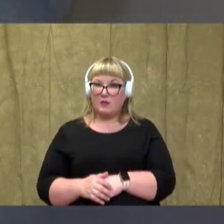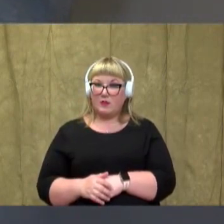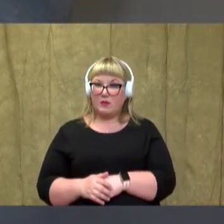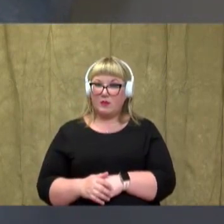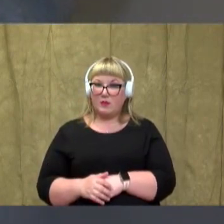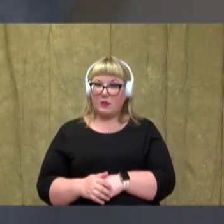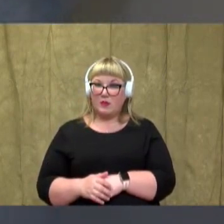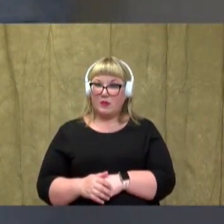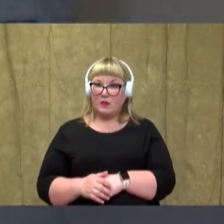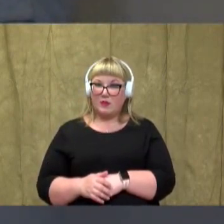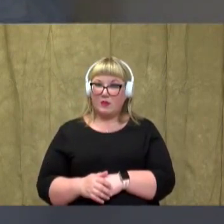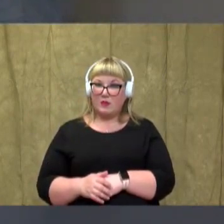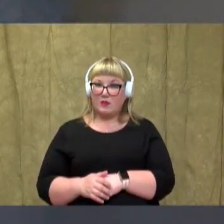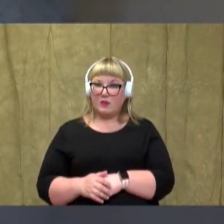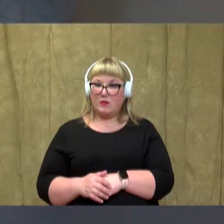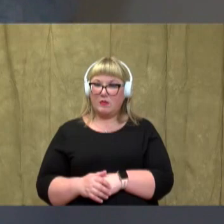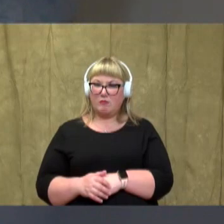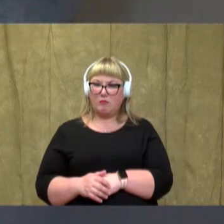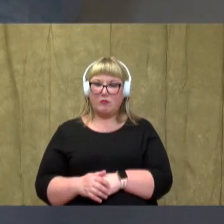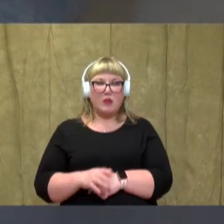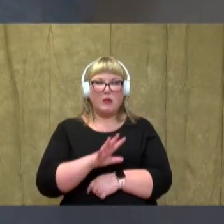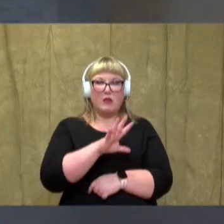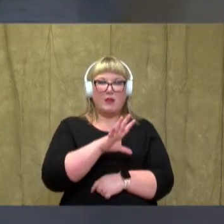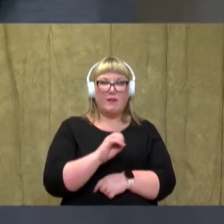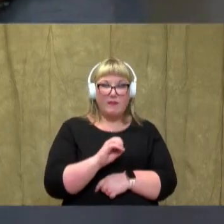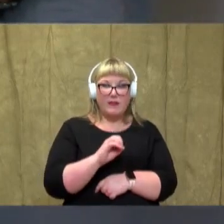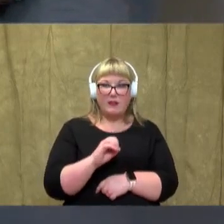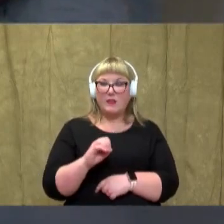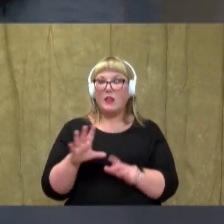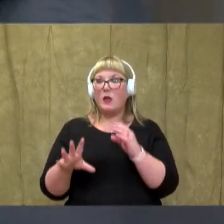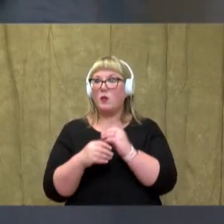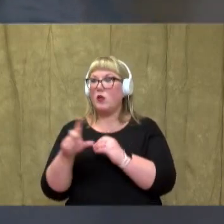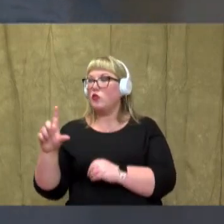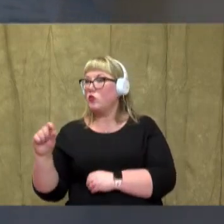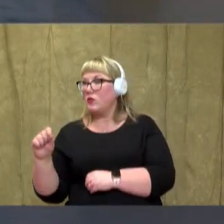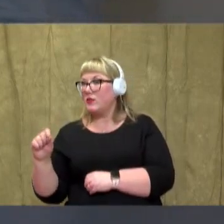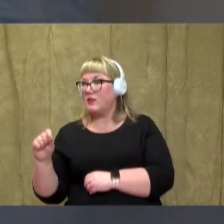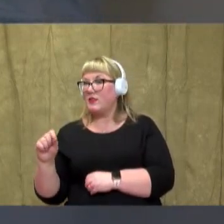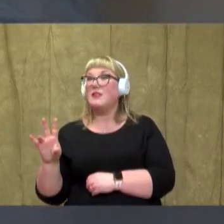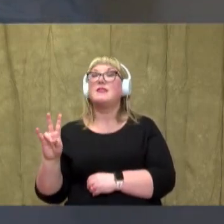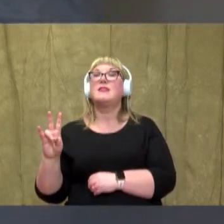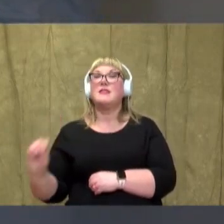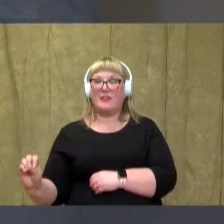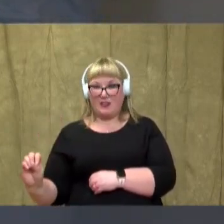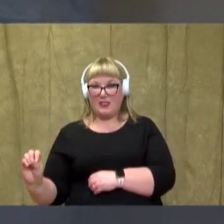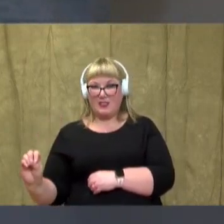So 50 plus 20 gives us 70.